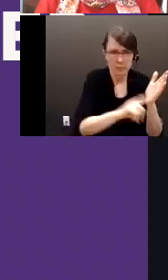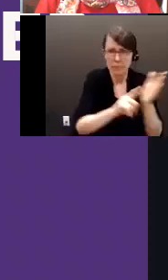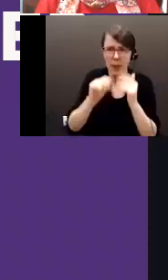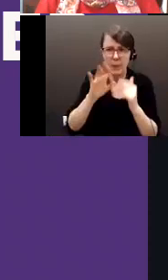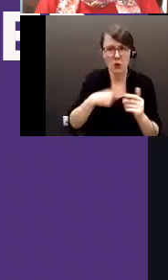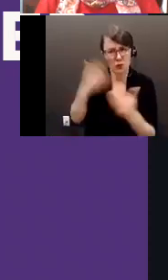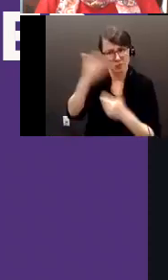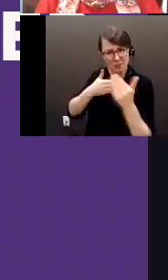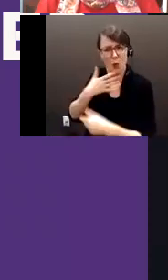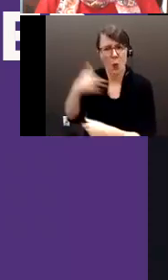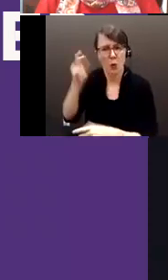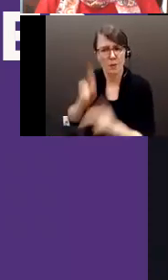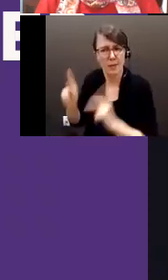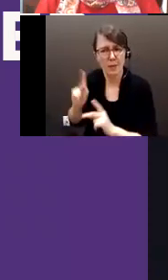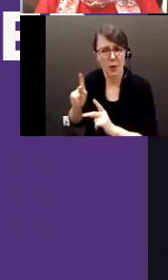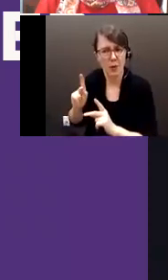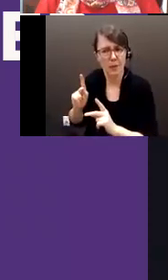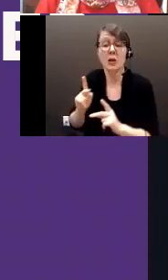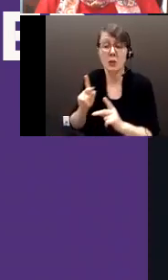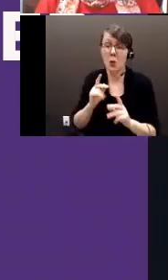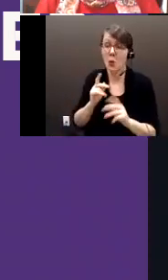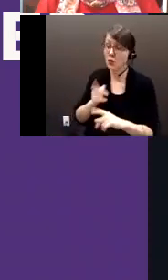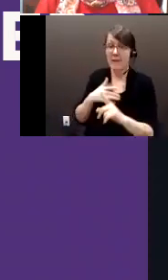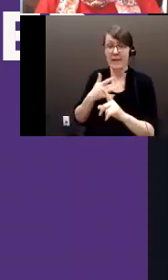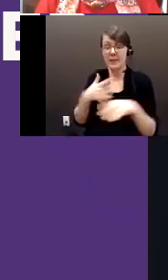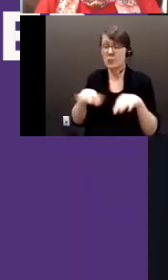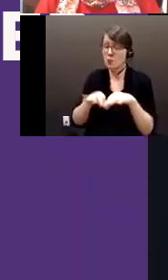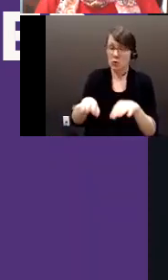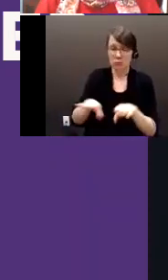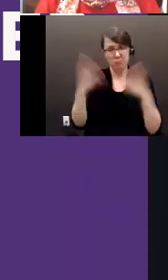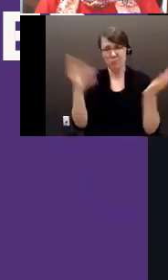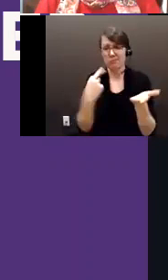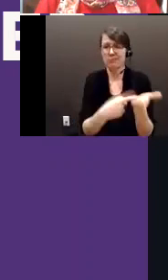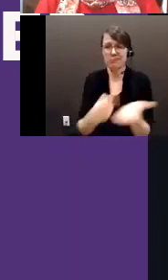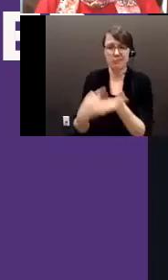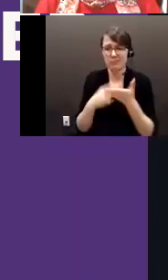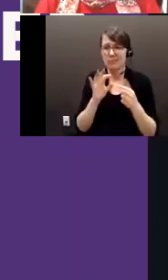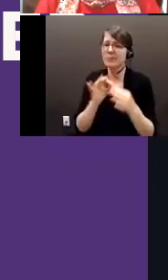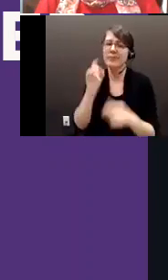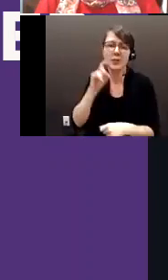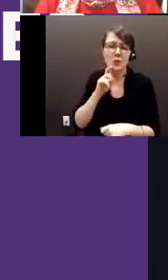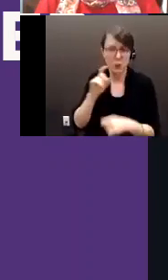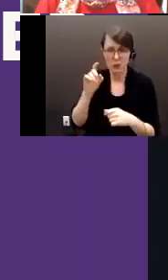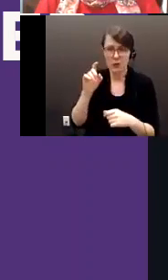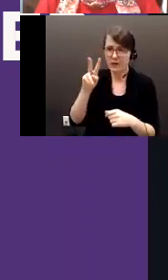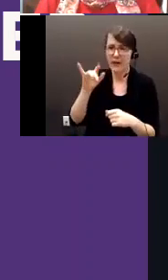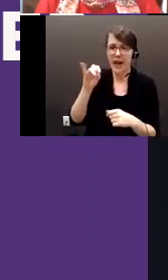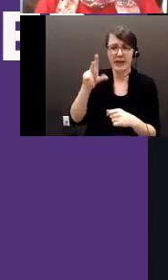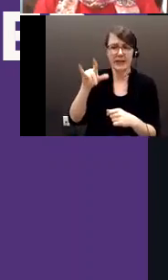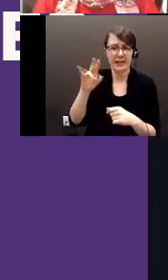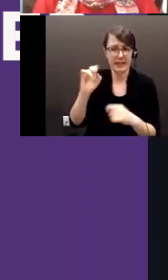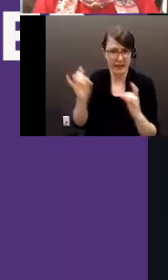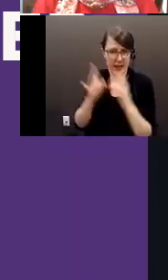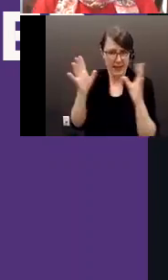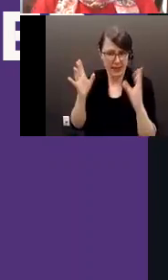violence is so important. And she's absolutely committed to creating these spaces. So I couldn't be more thrilled with our